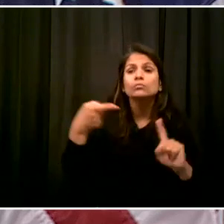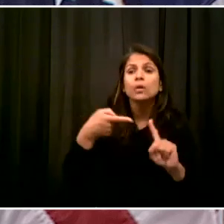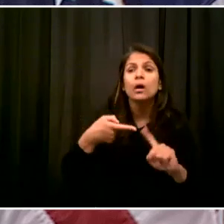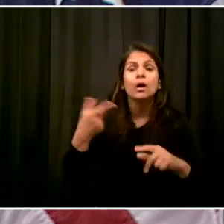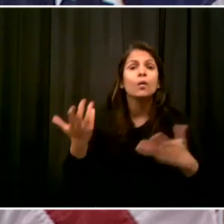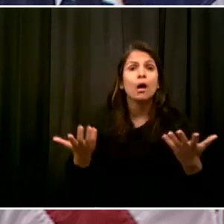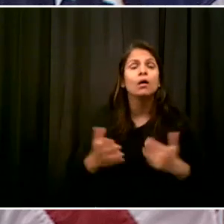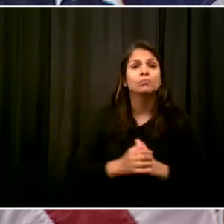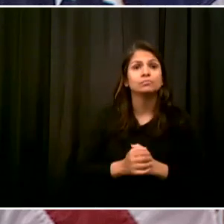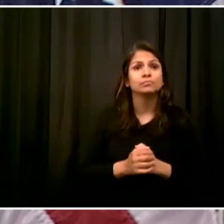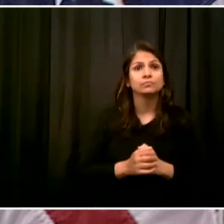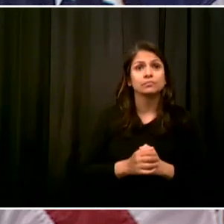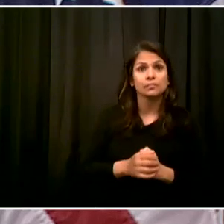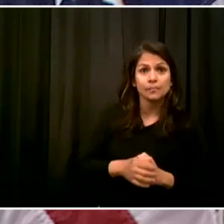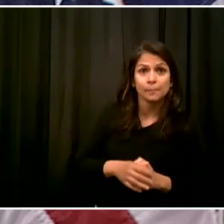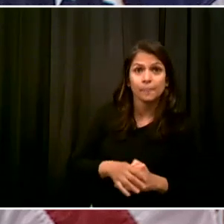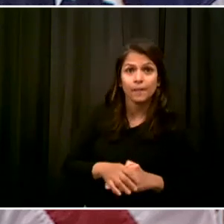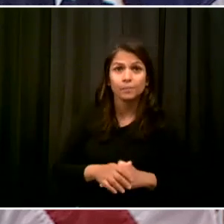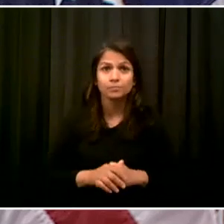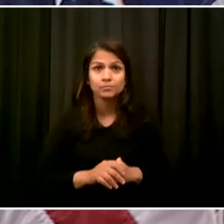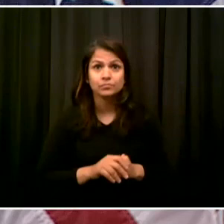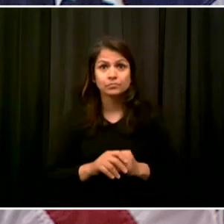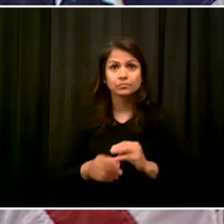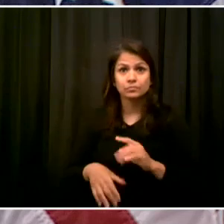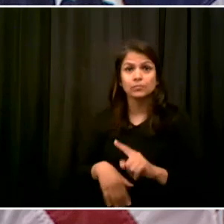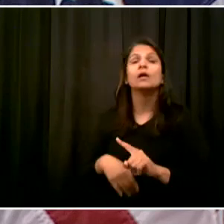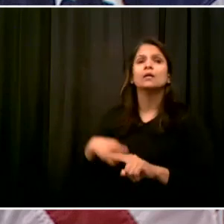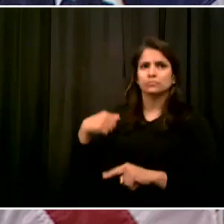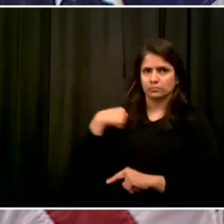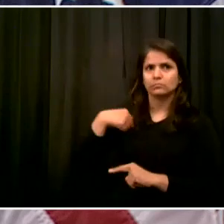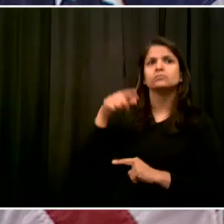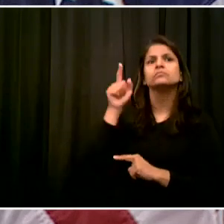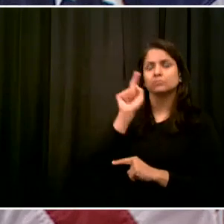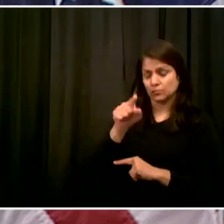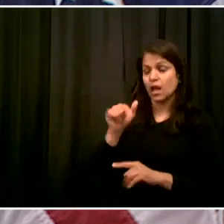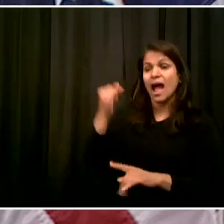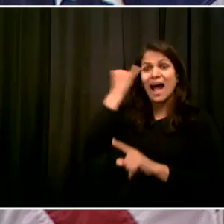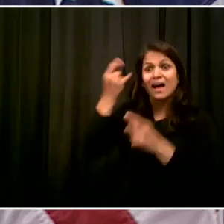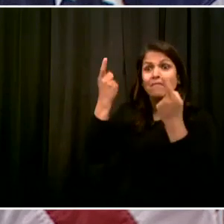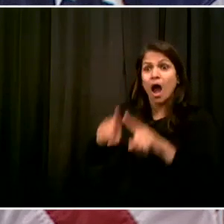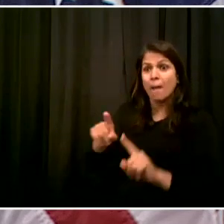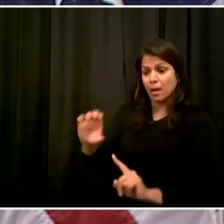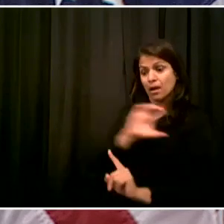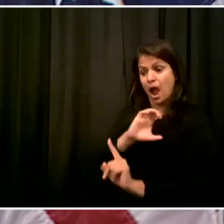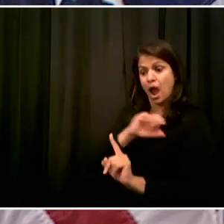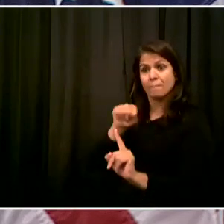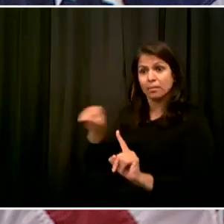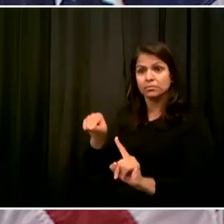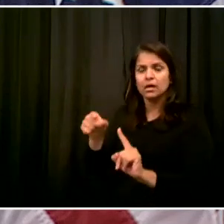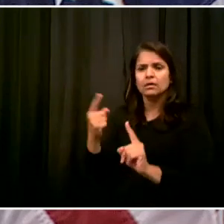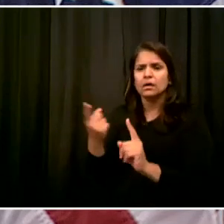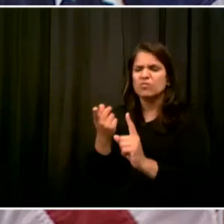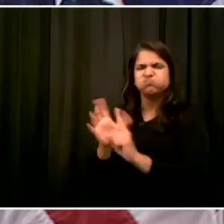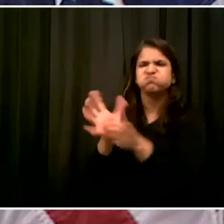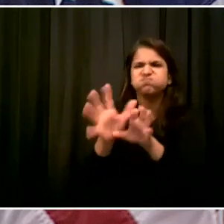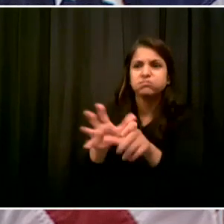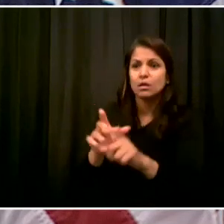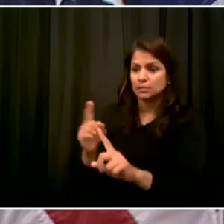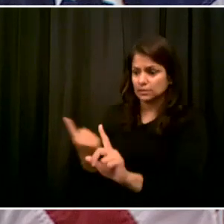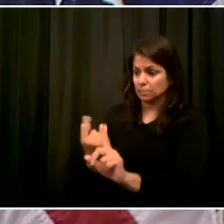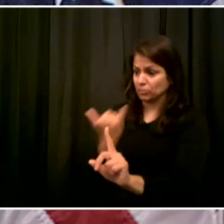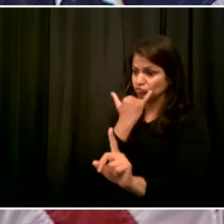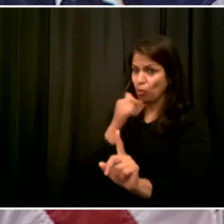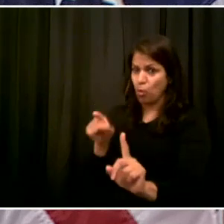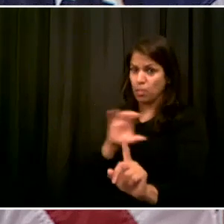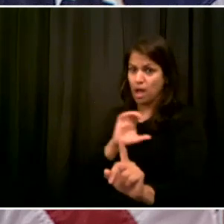Commissioner Shea said yesterday. I thought it showed a lot of decency and heart and humility. And he admitted there's